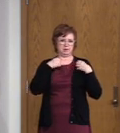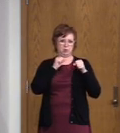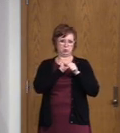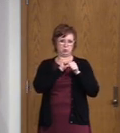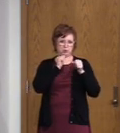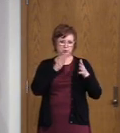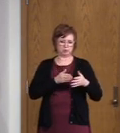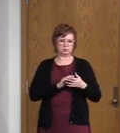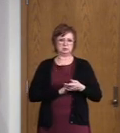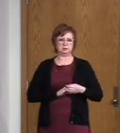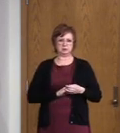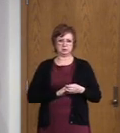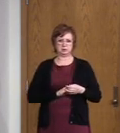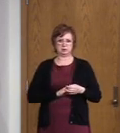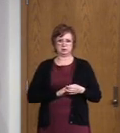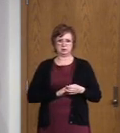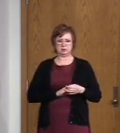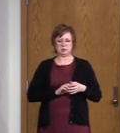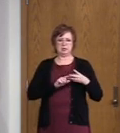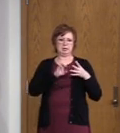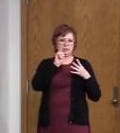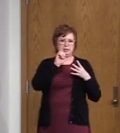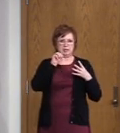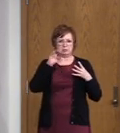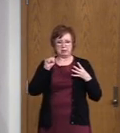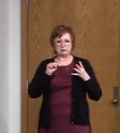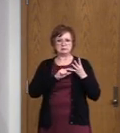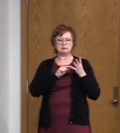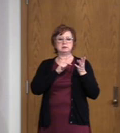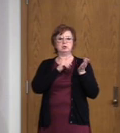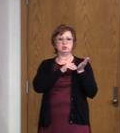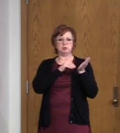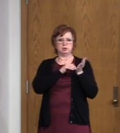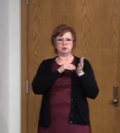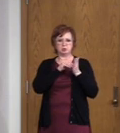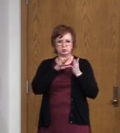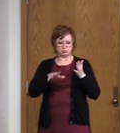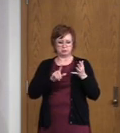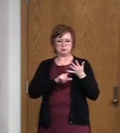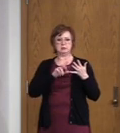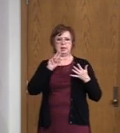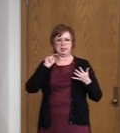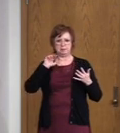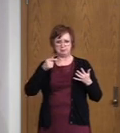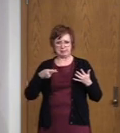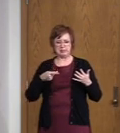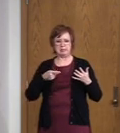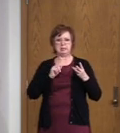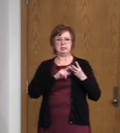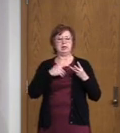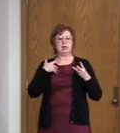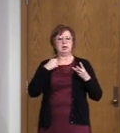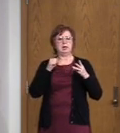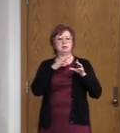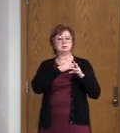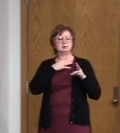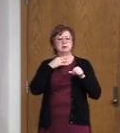work for us, including EMS, medical students, nurse practitioners, the health staff on First